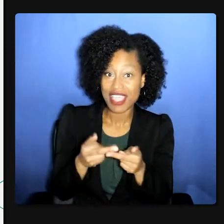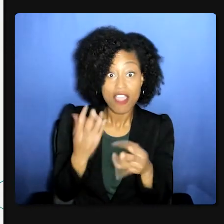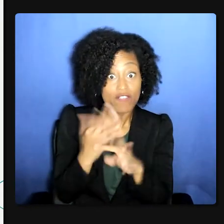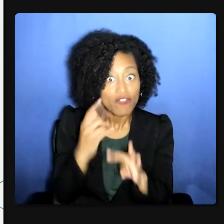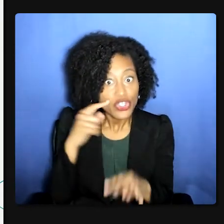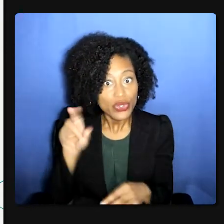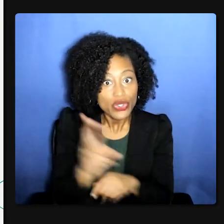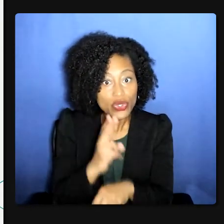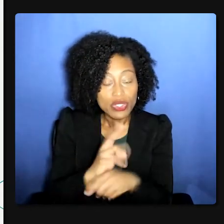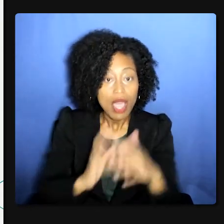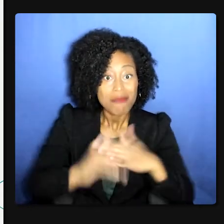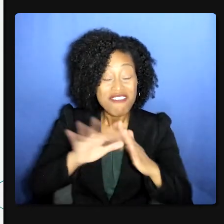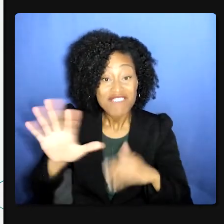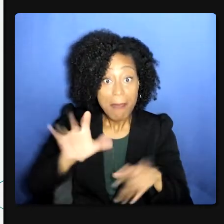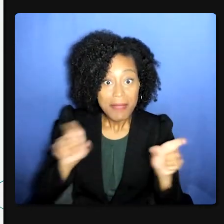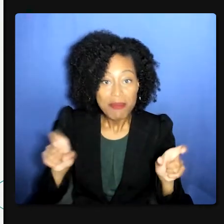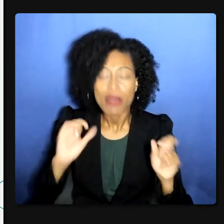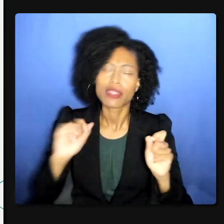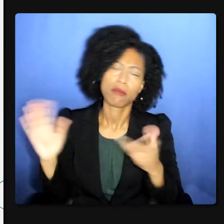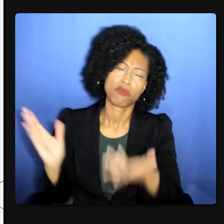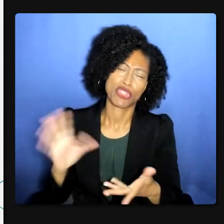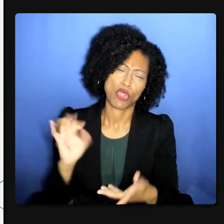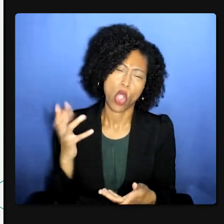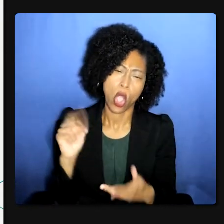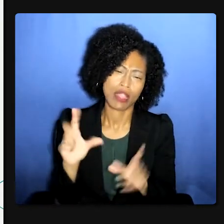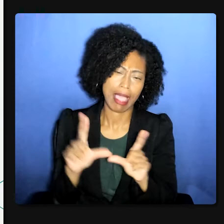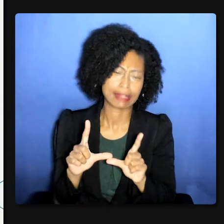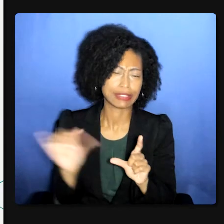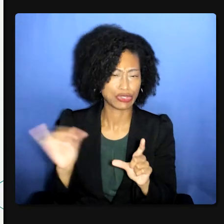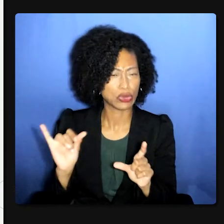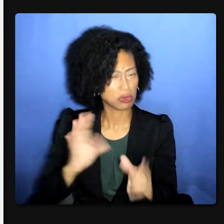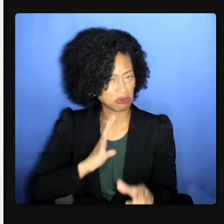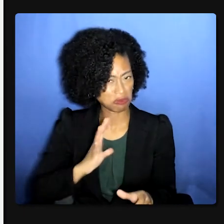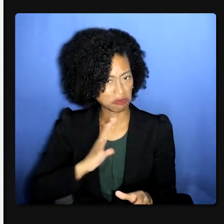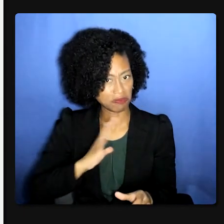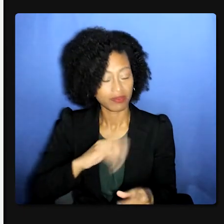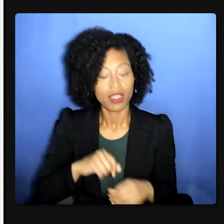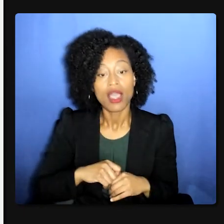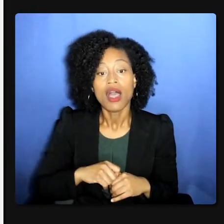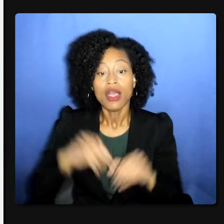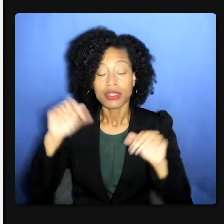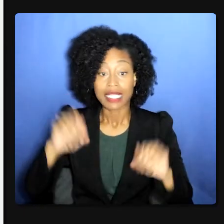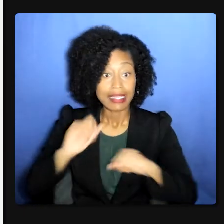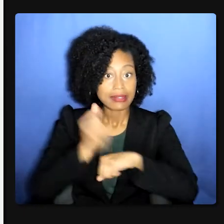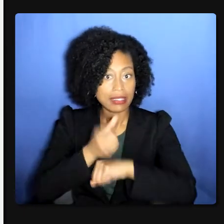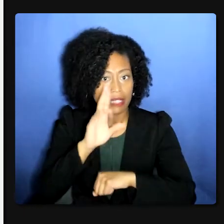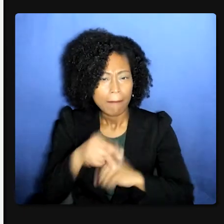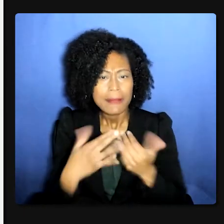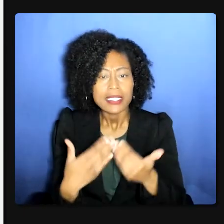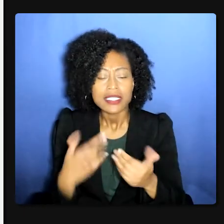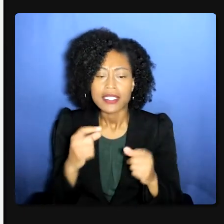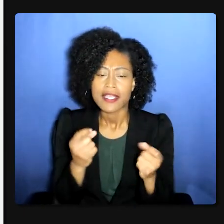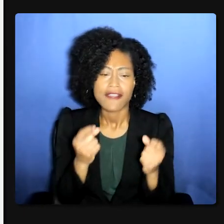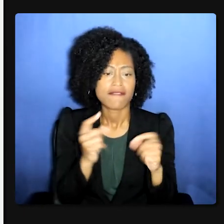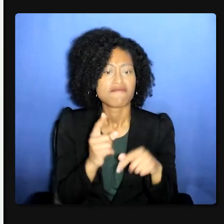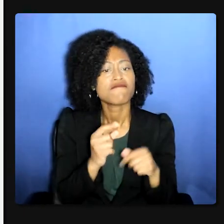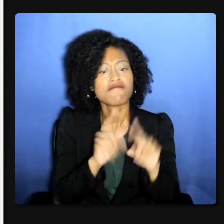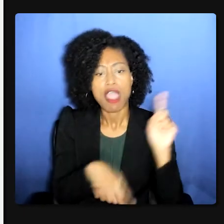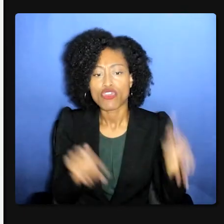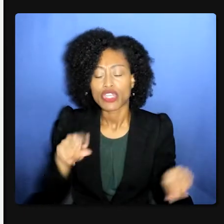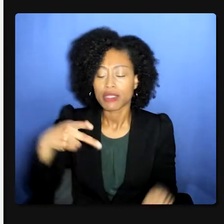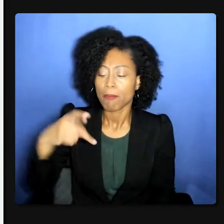to 5 users, and you can bring your own licenses, of course. It's easy to get set up in various